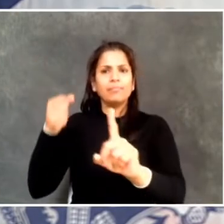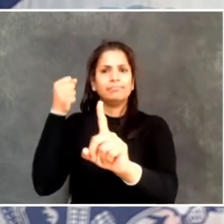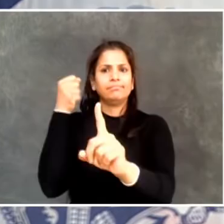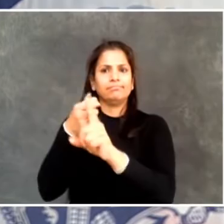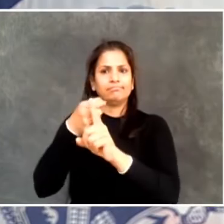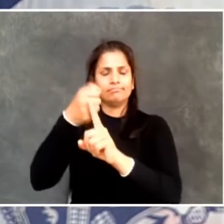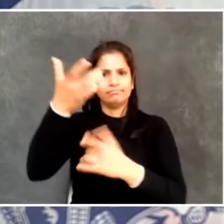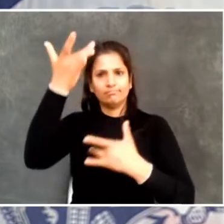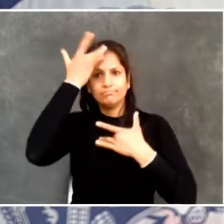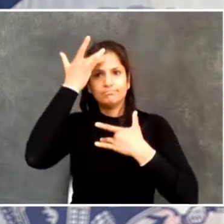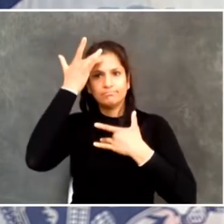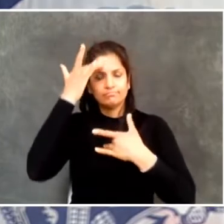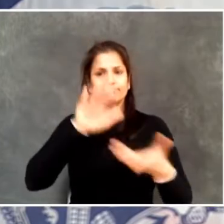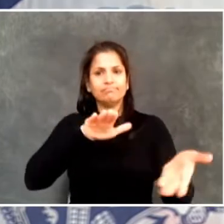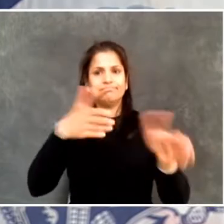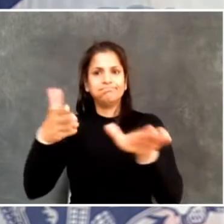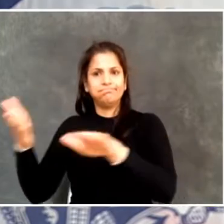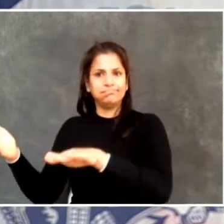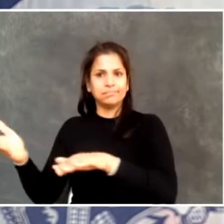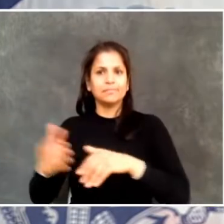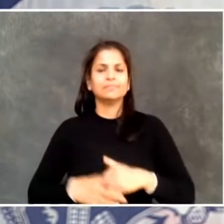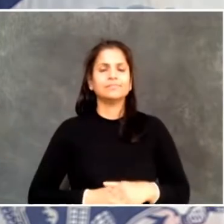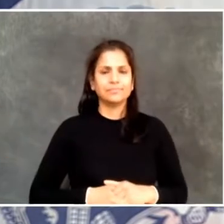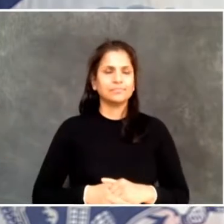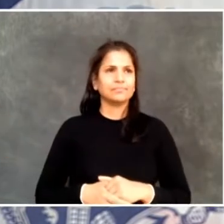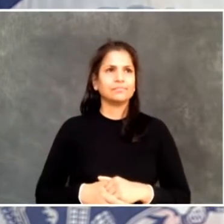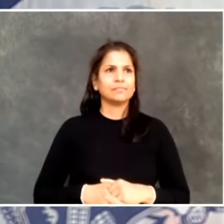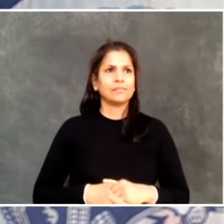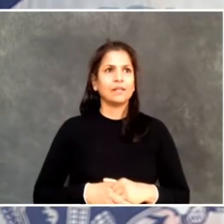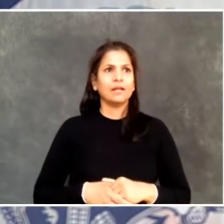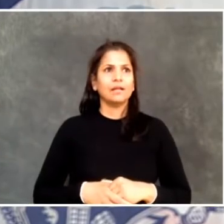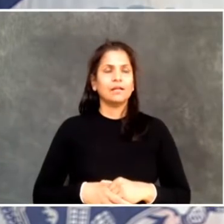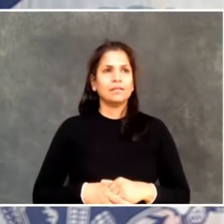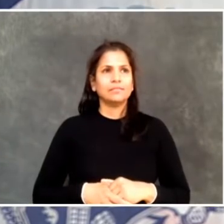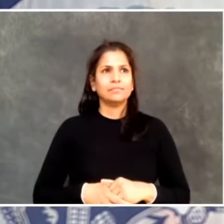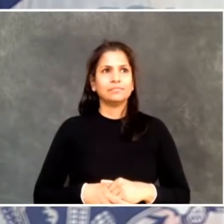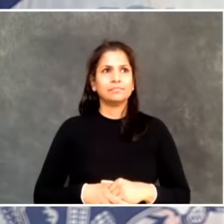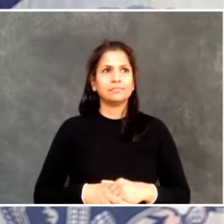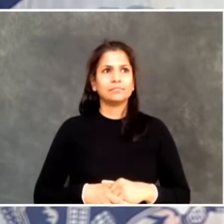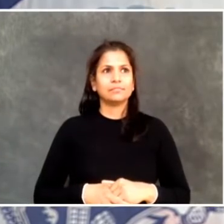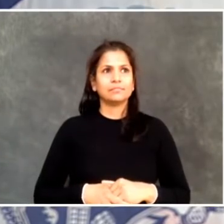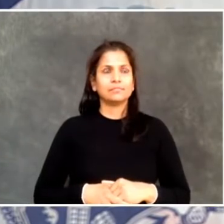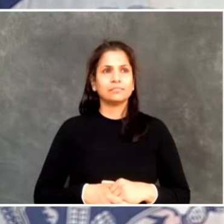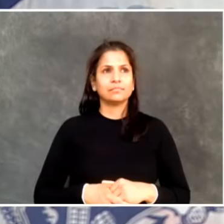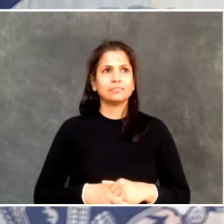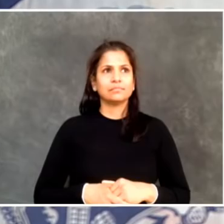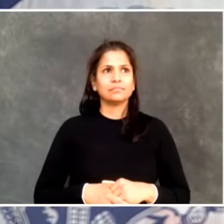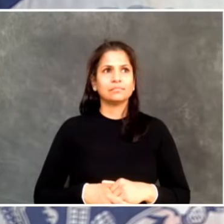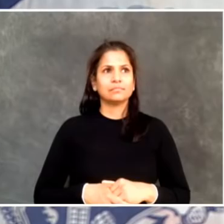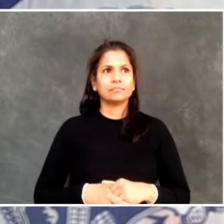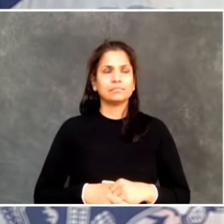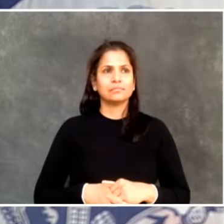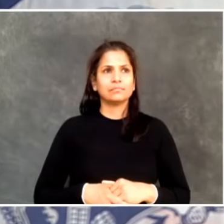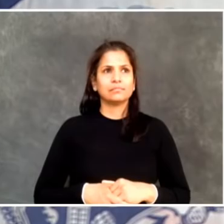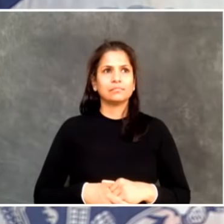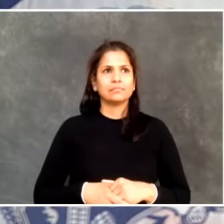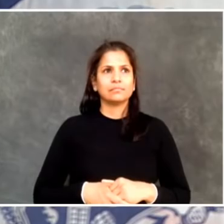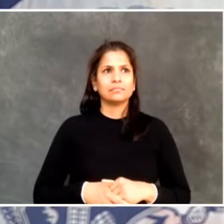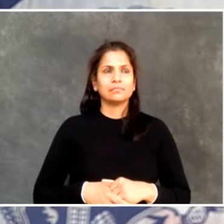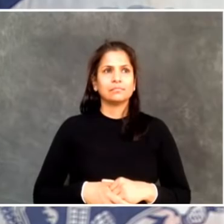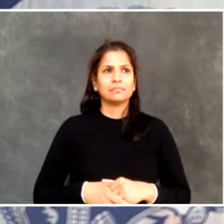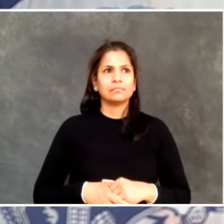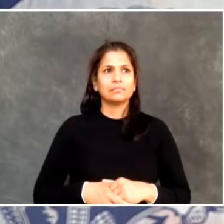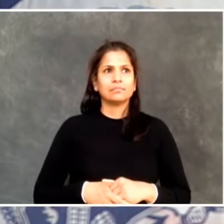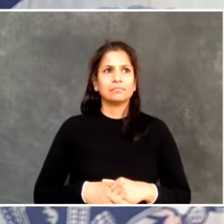how much money you have. And in this city, all of us have tried to change that in some very real ways. But